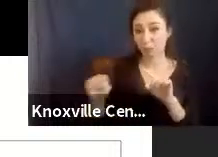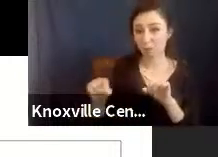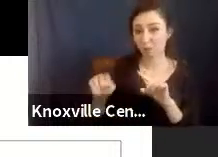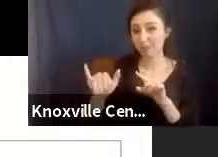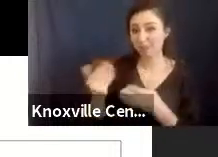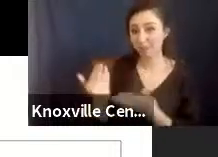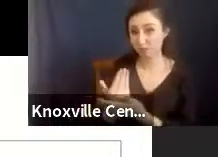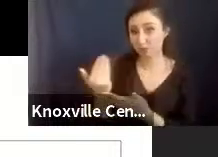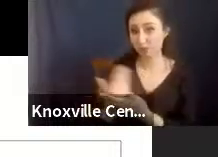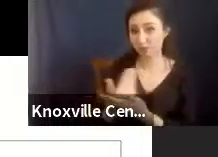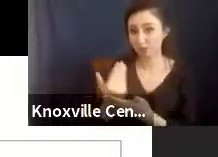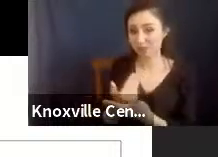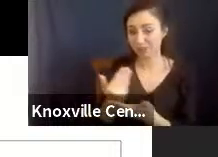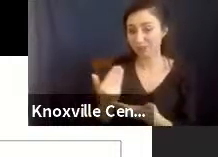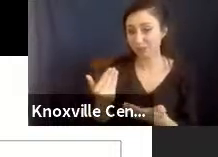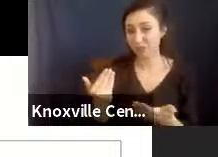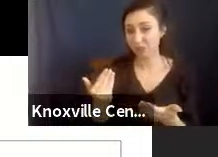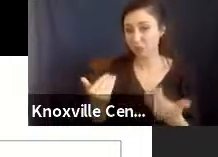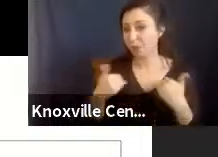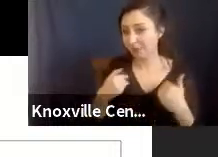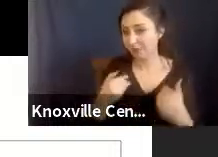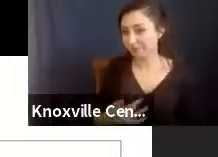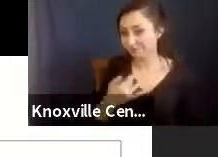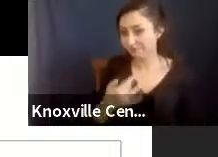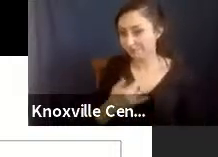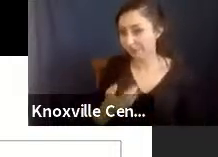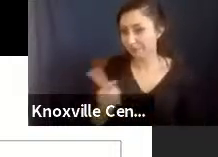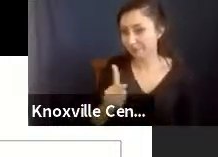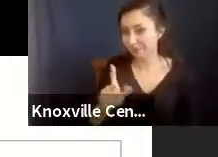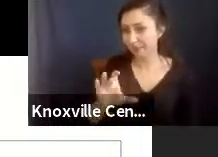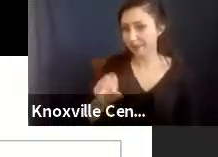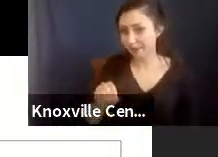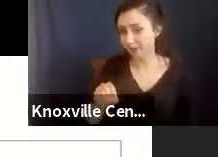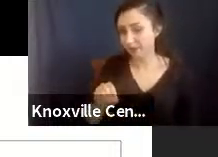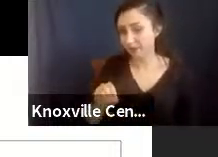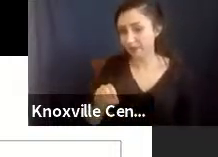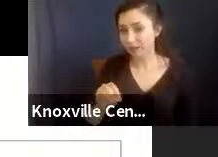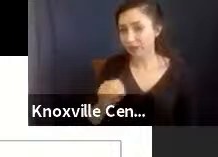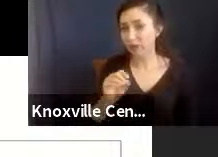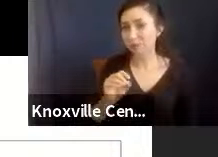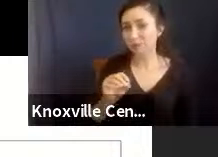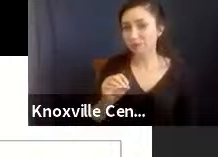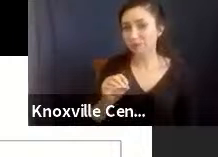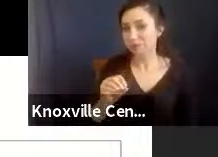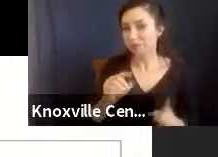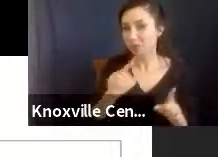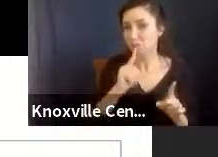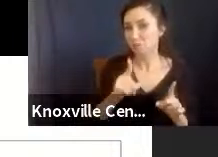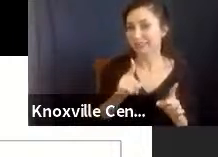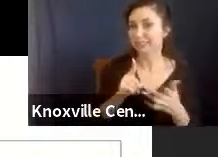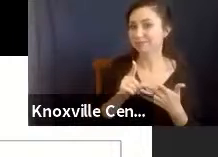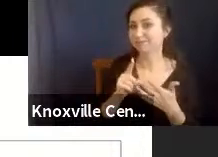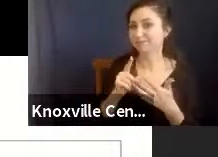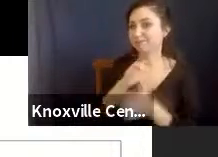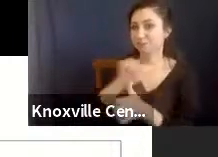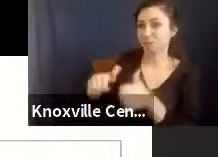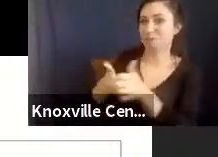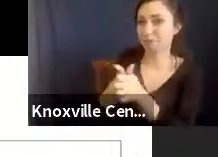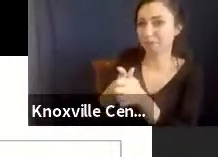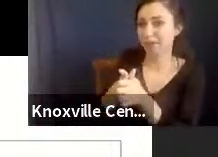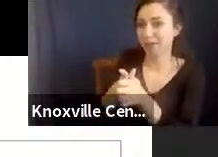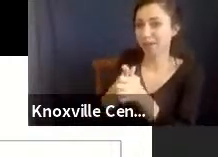new. We do have a sense, though, that Knox County cases are driving that acceleration in the